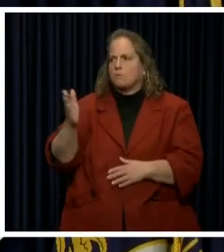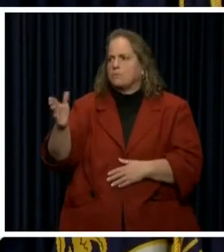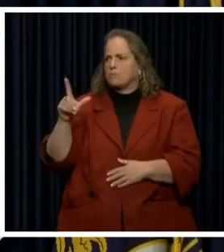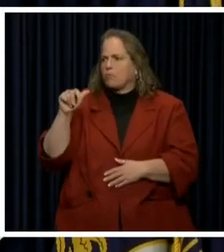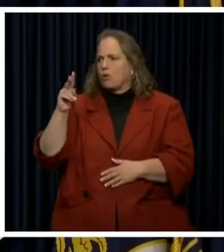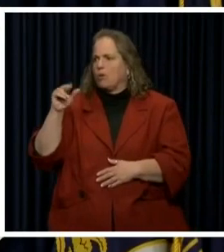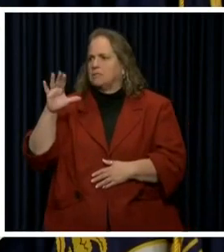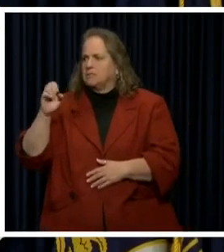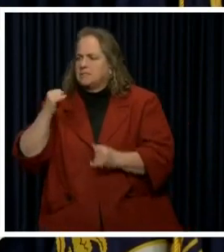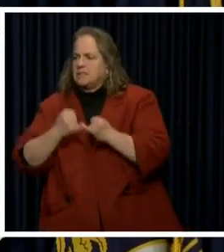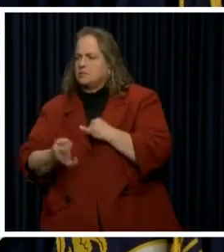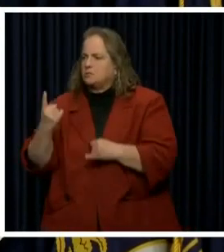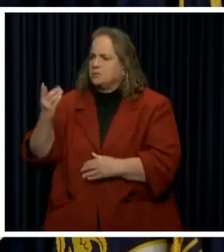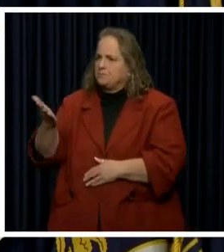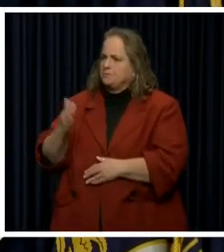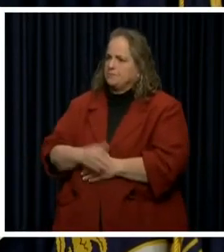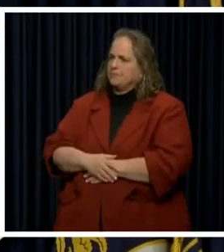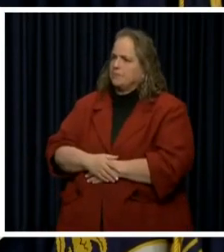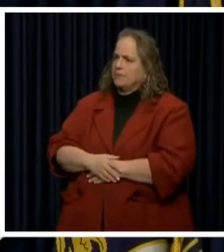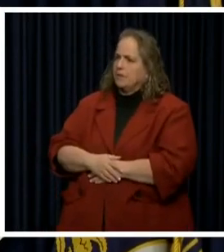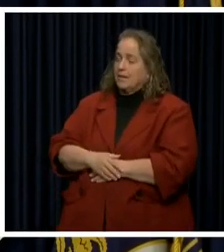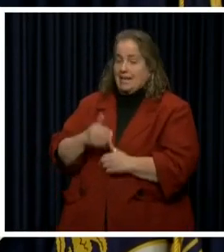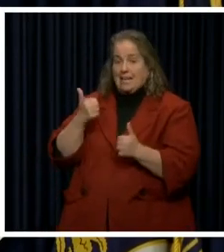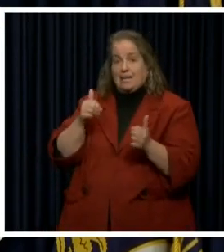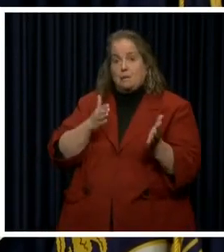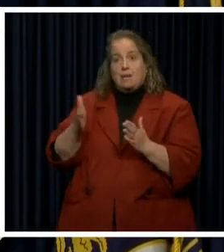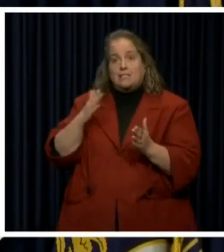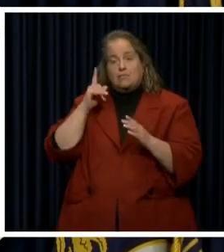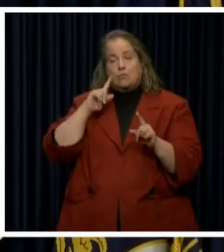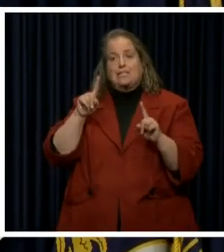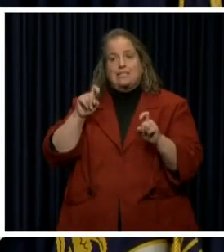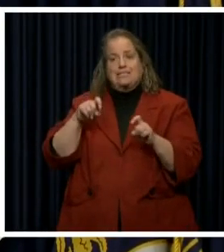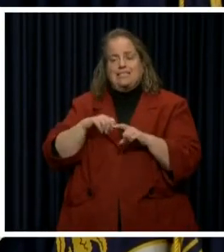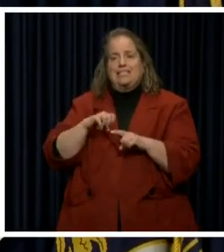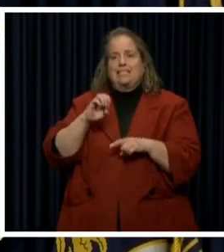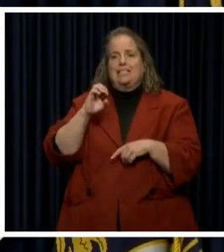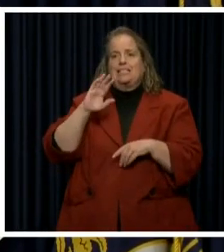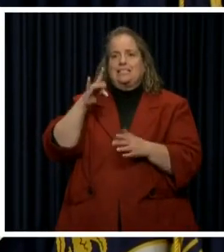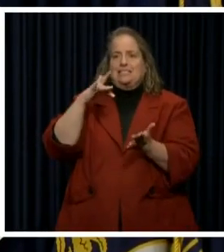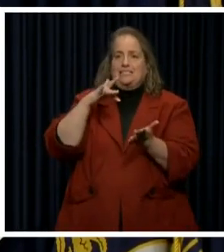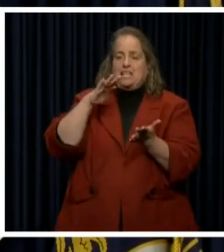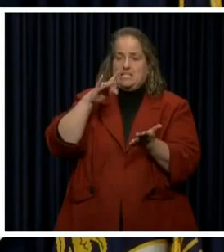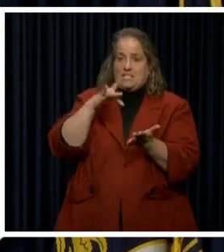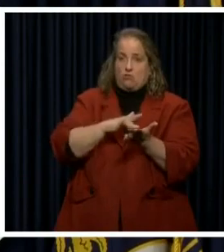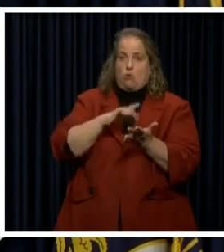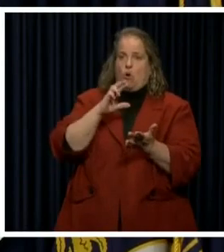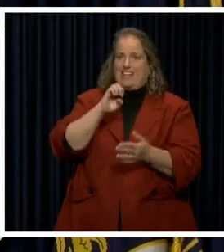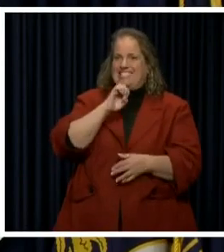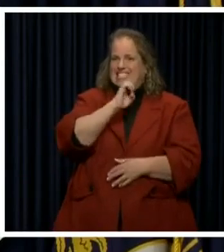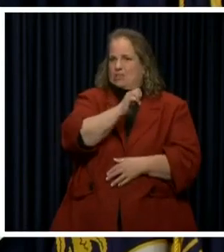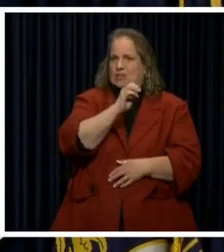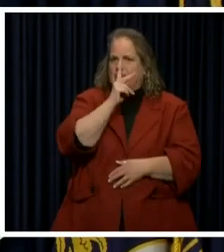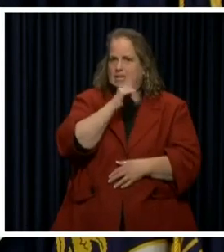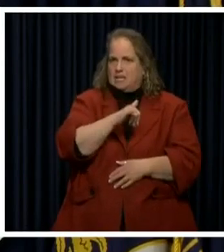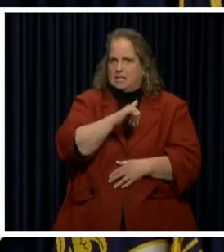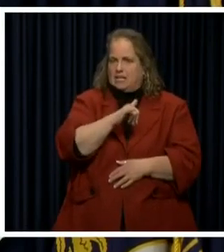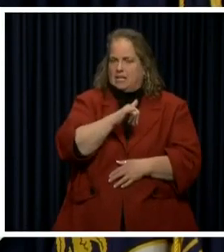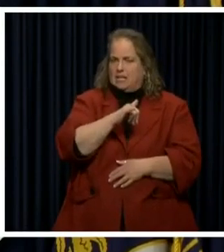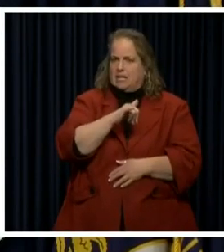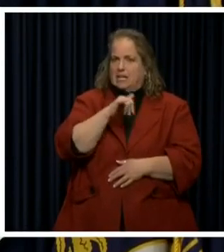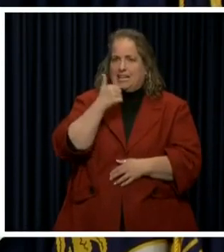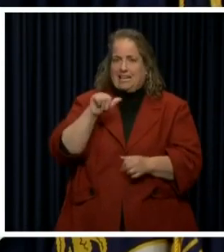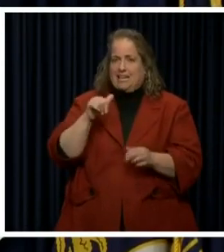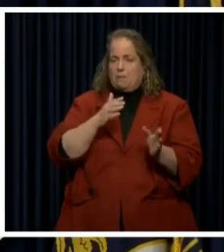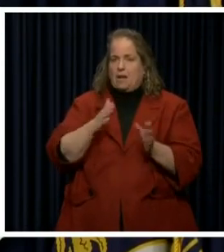right, Lawrence, last one. Any plans for testing sites in central and eastern Jefferson County? Any testing sites,